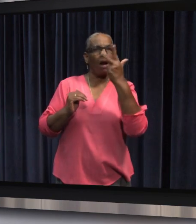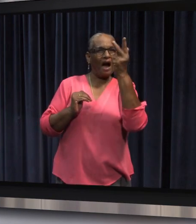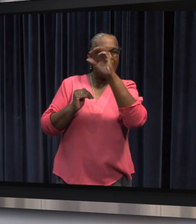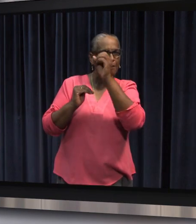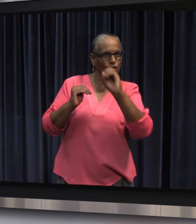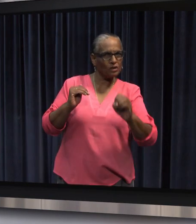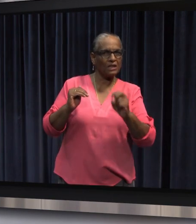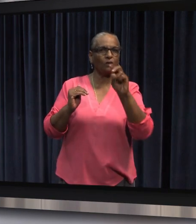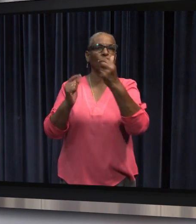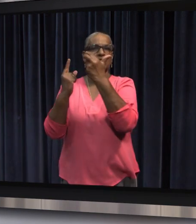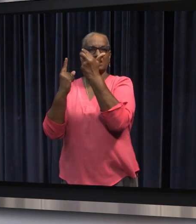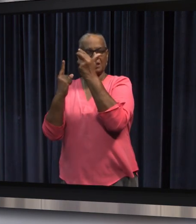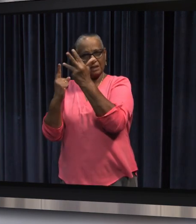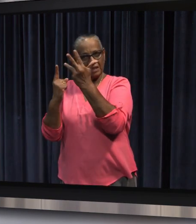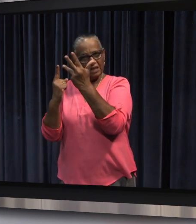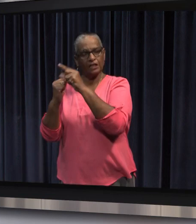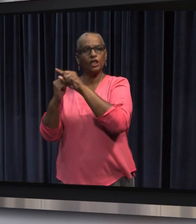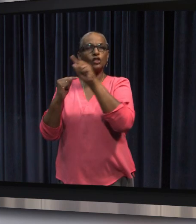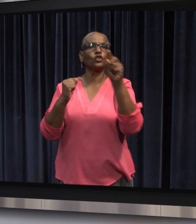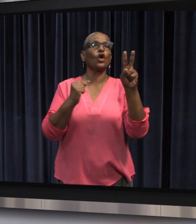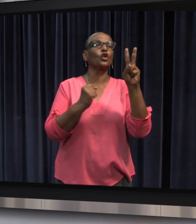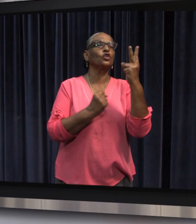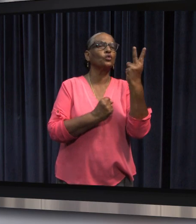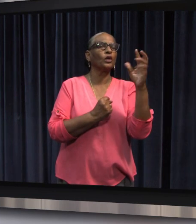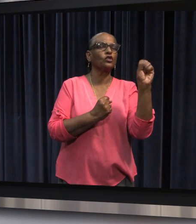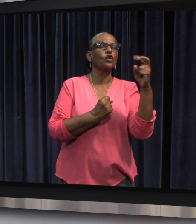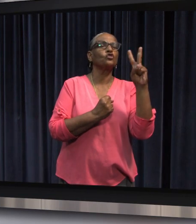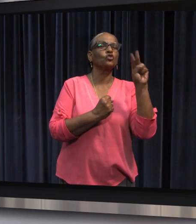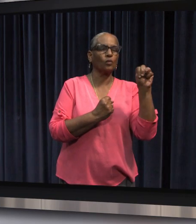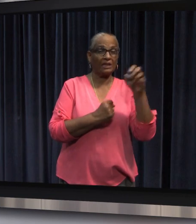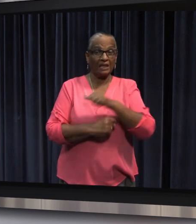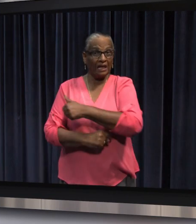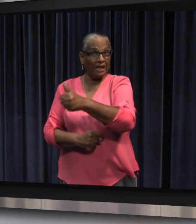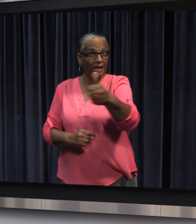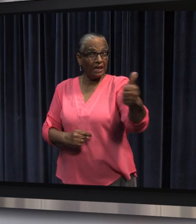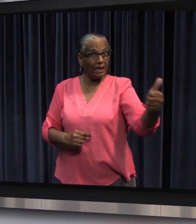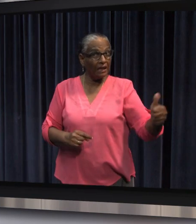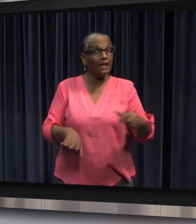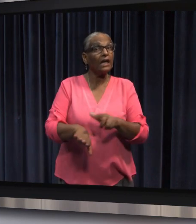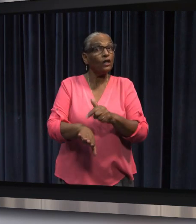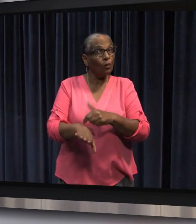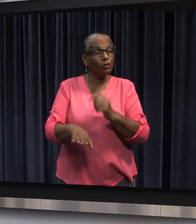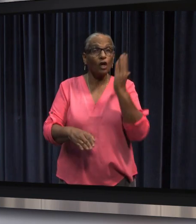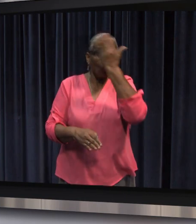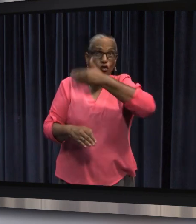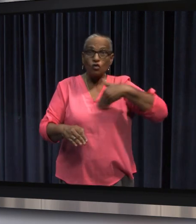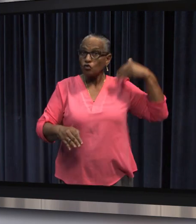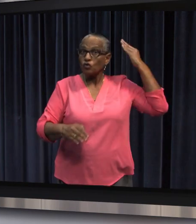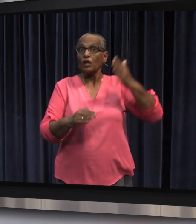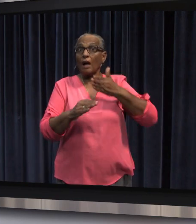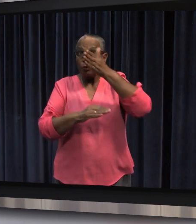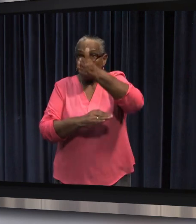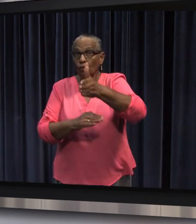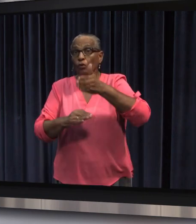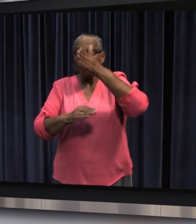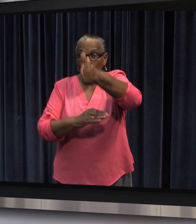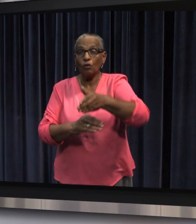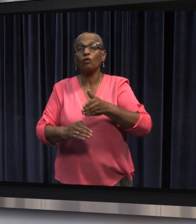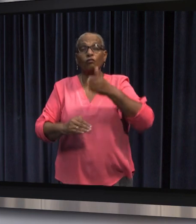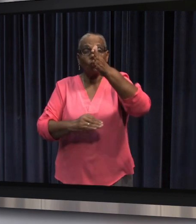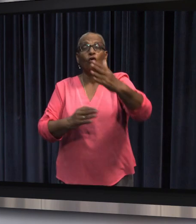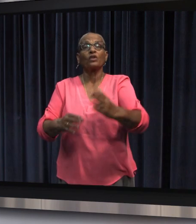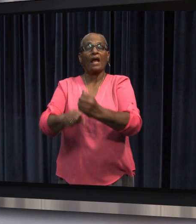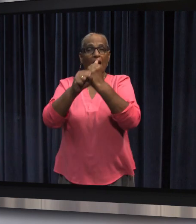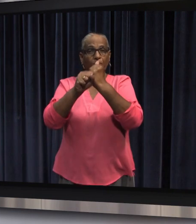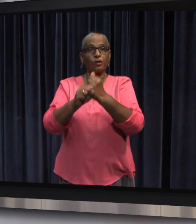real growth of 1.8% in 2019 to 2020. Everyone is needed to